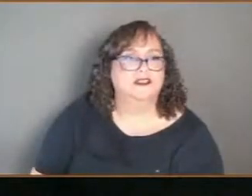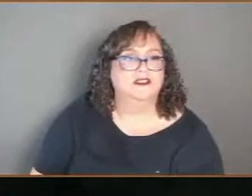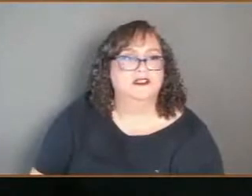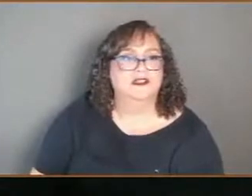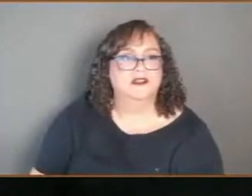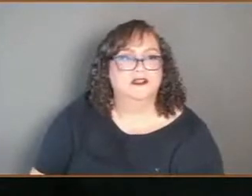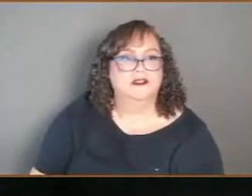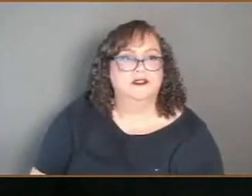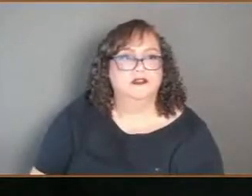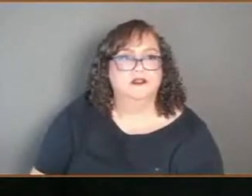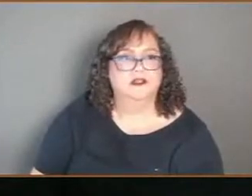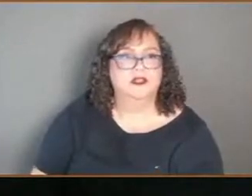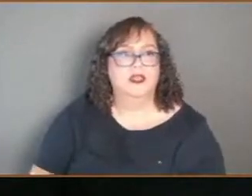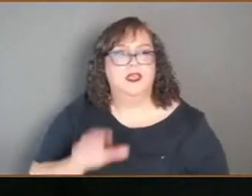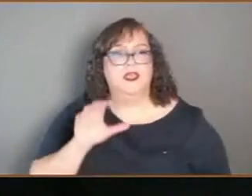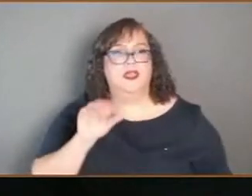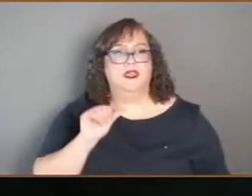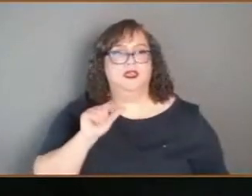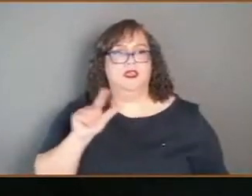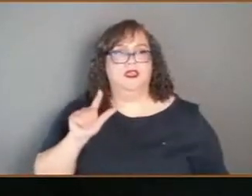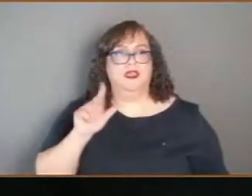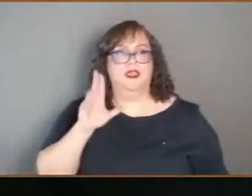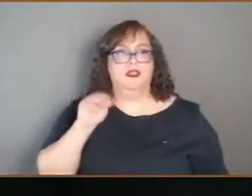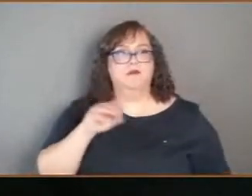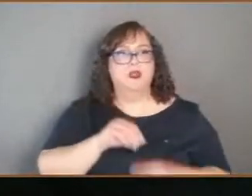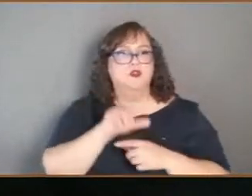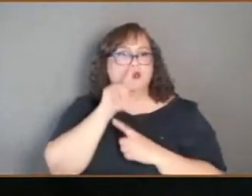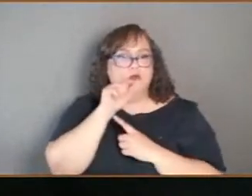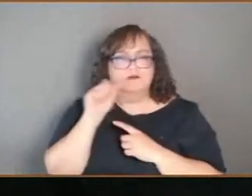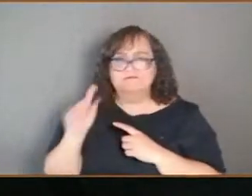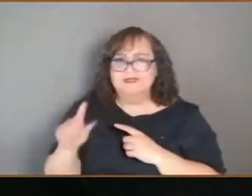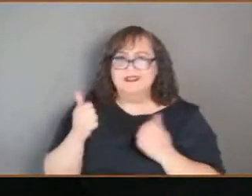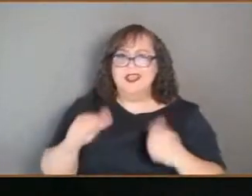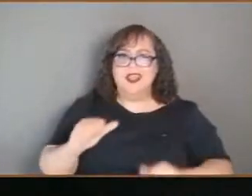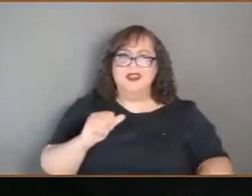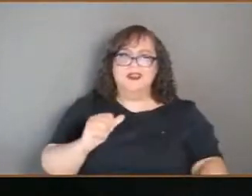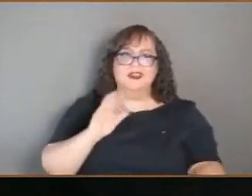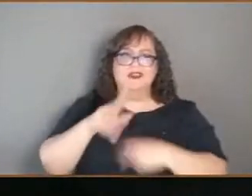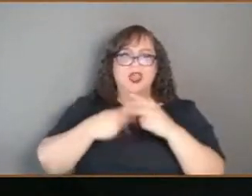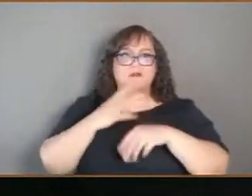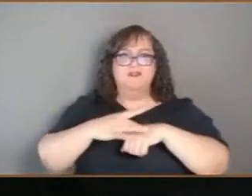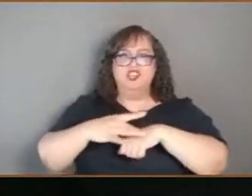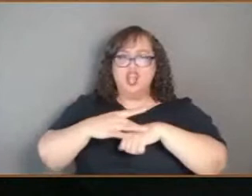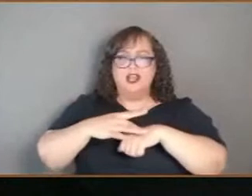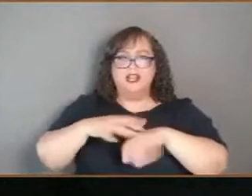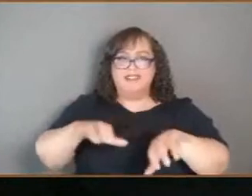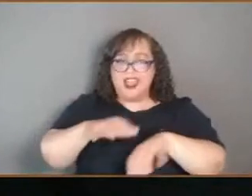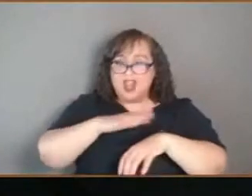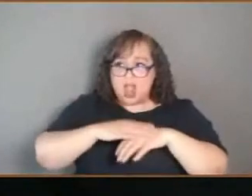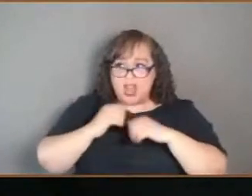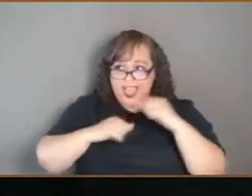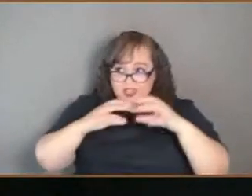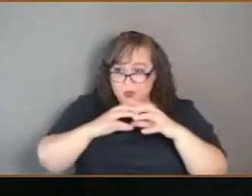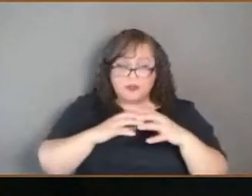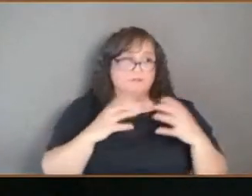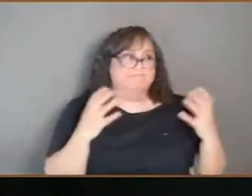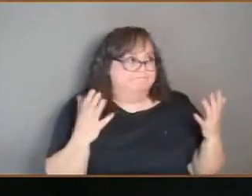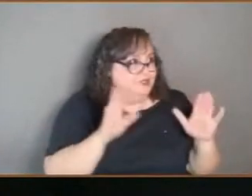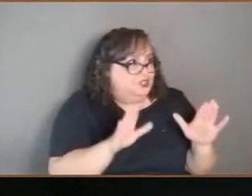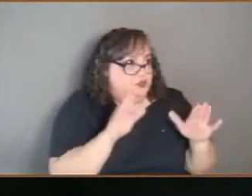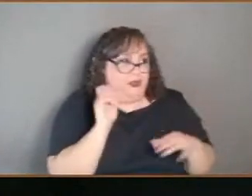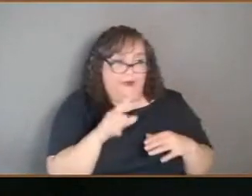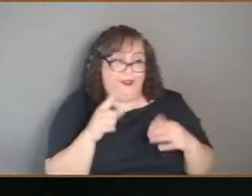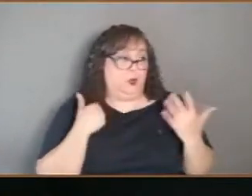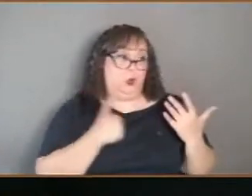form of geological activity on asteroids? It's a great question, and the answer is we don't really know. So, of course, we